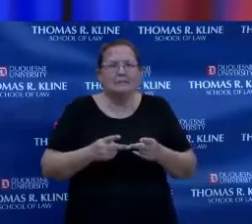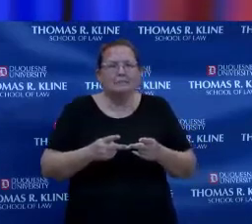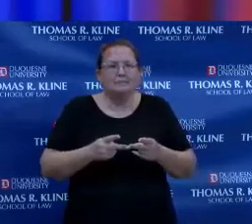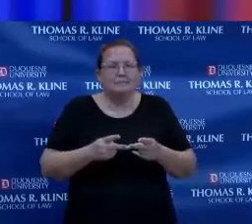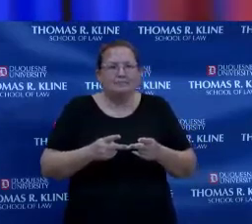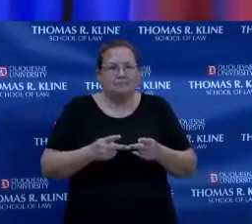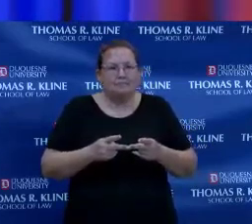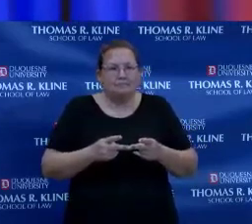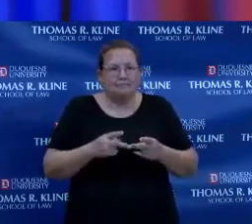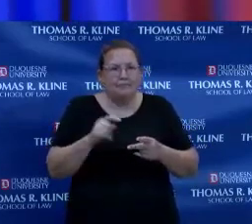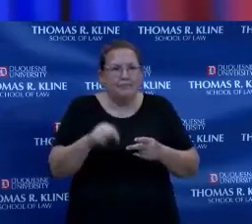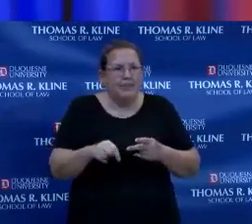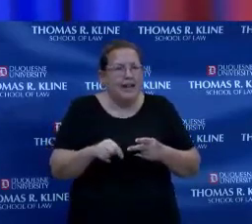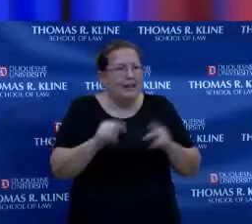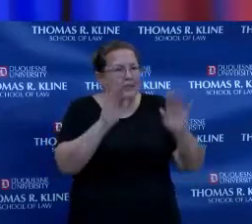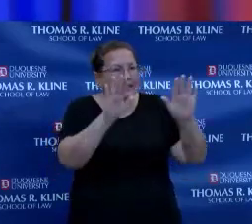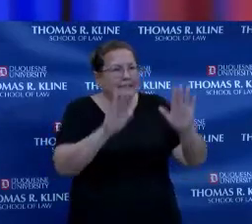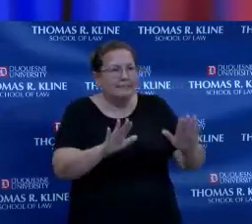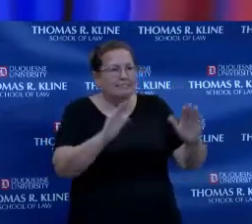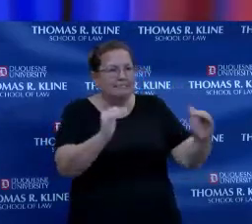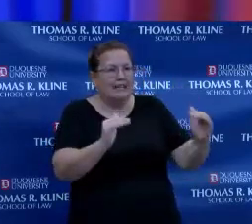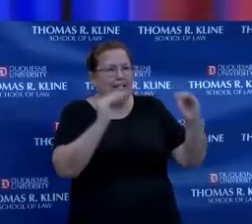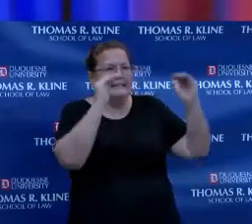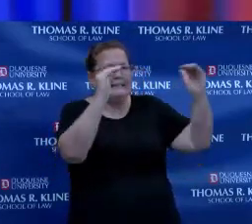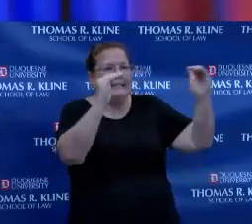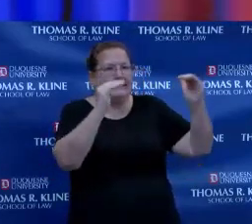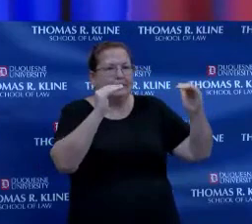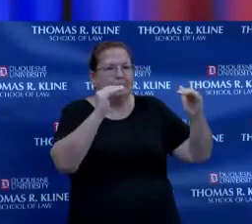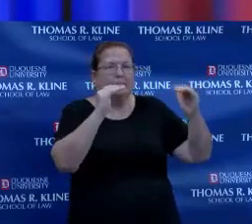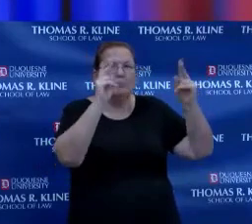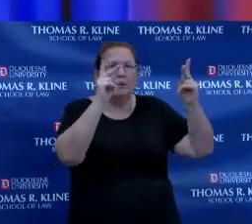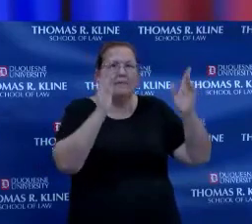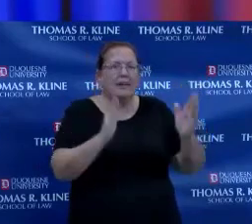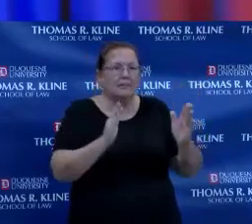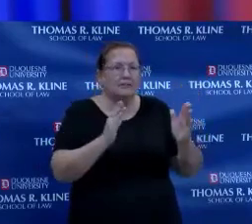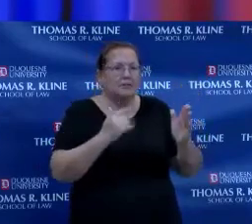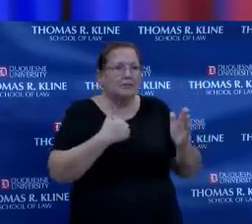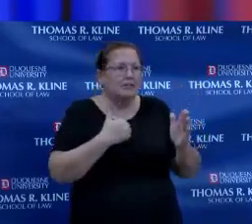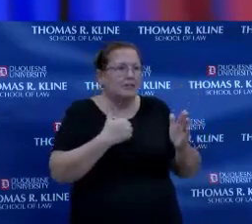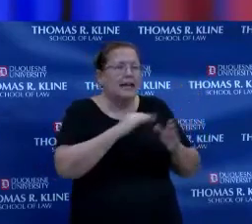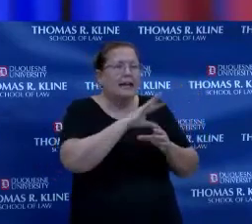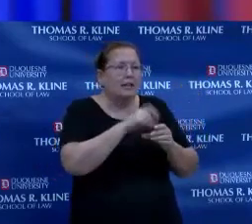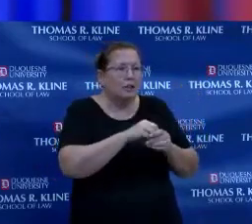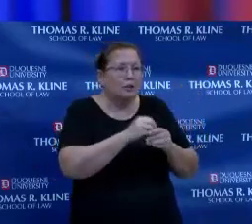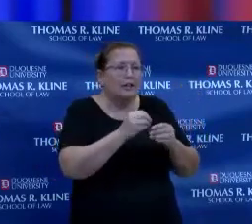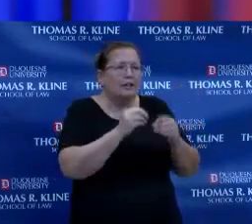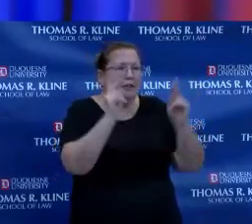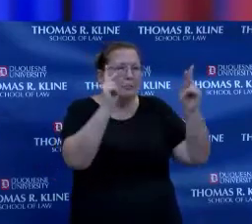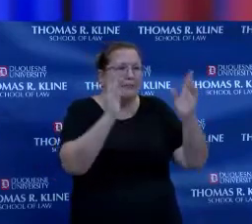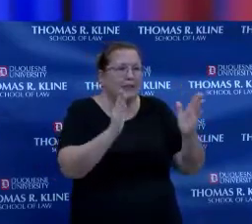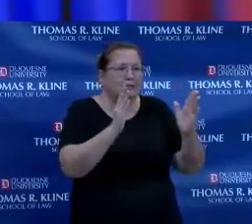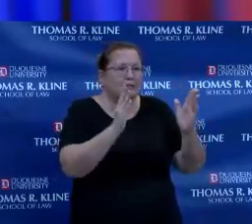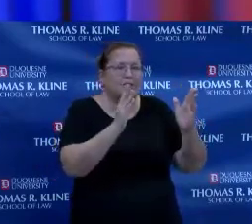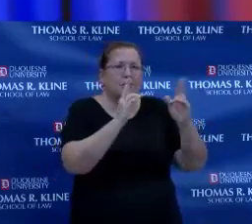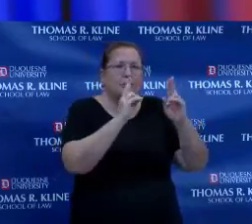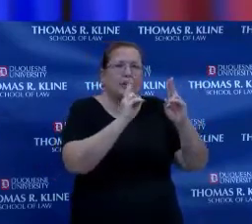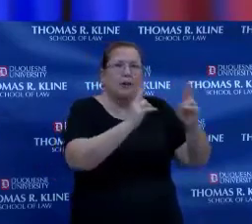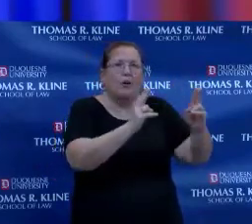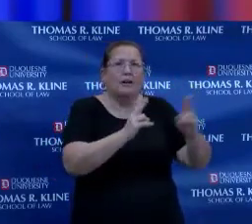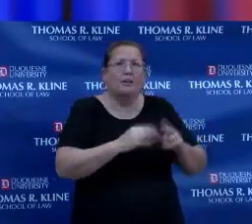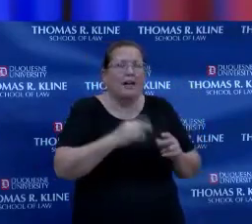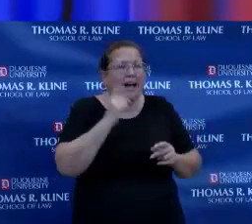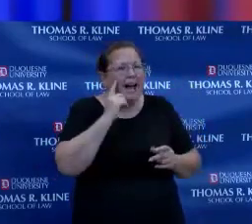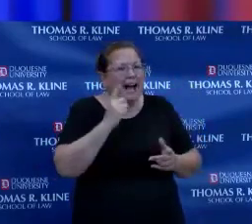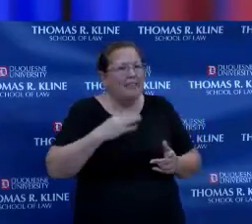faculty members who have taught you well, including the professors honored today with these special awards. And I forgot that. I think we better have the